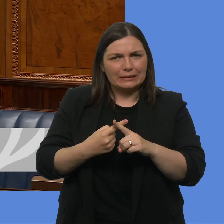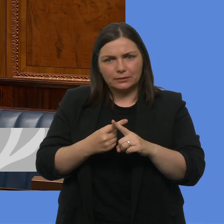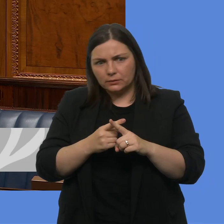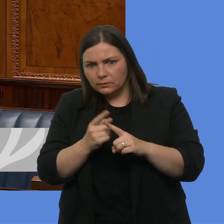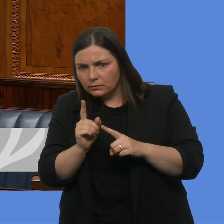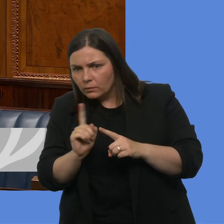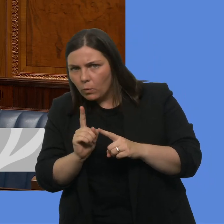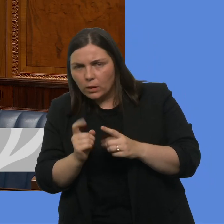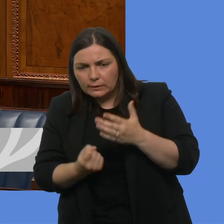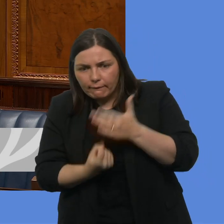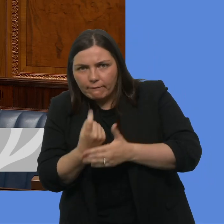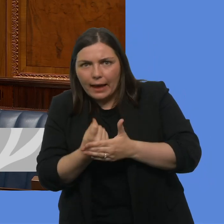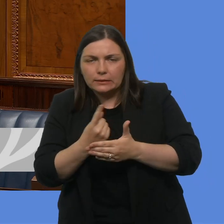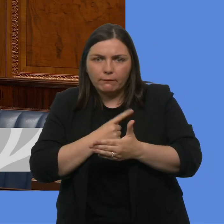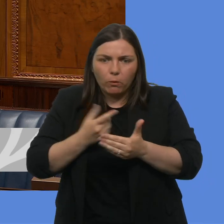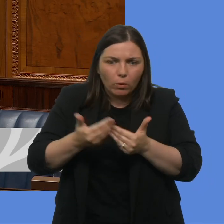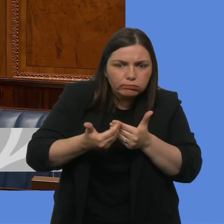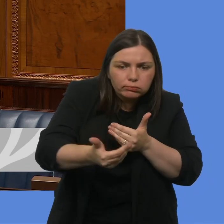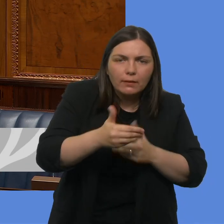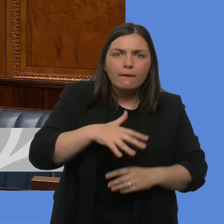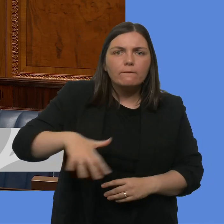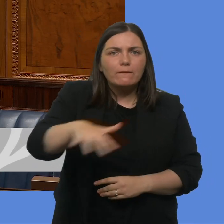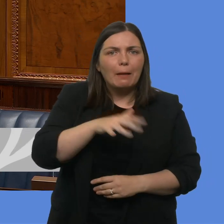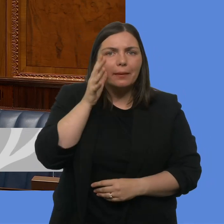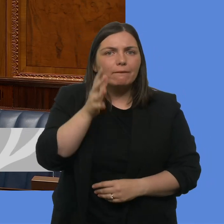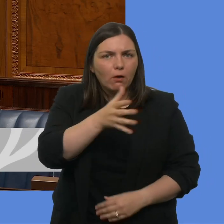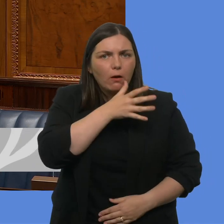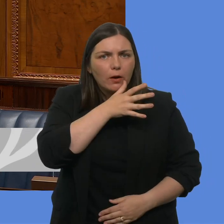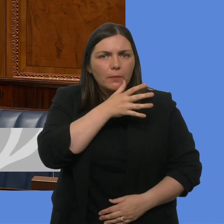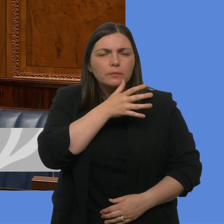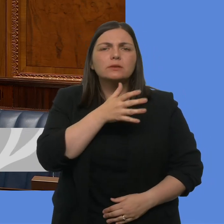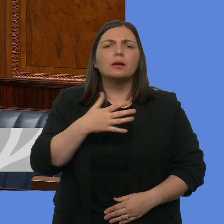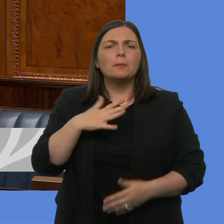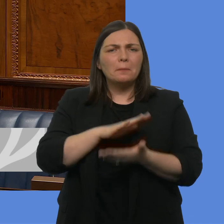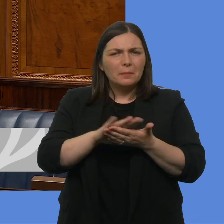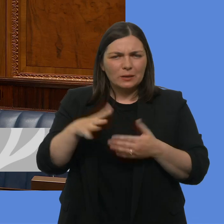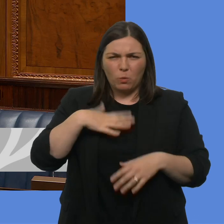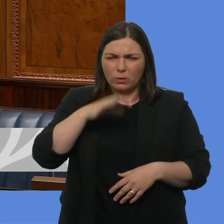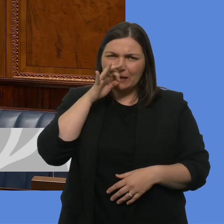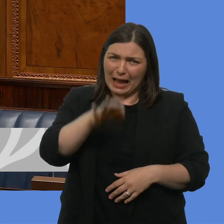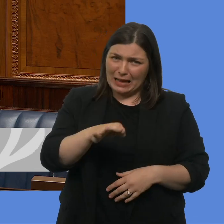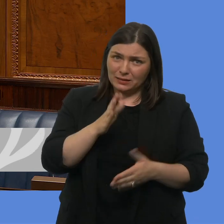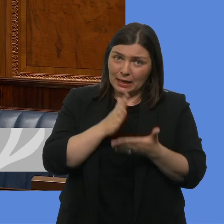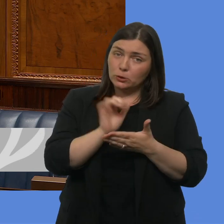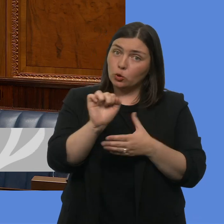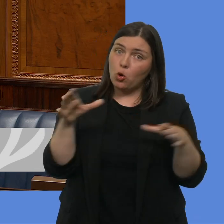for particularly family farms, could I ask if your department is taking specific advice around what those implications